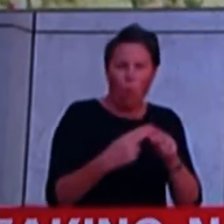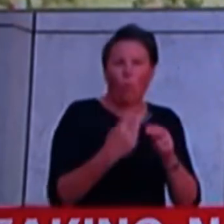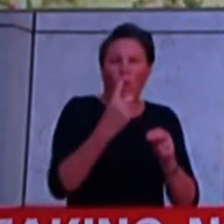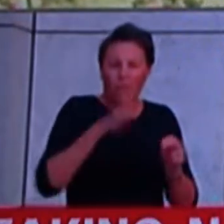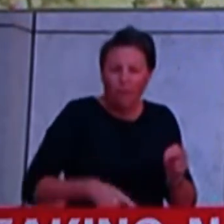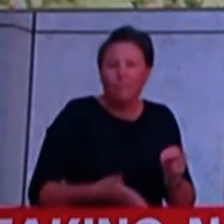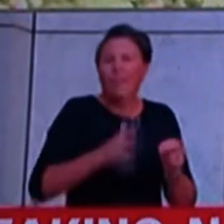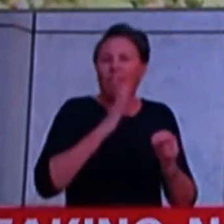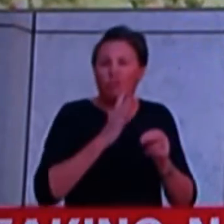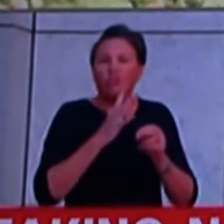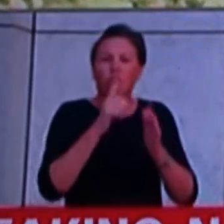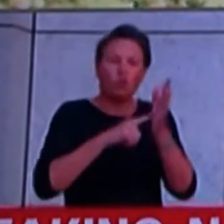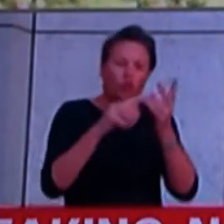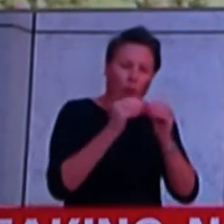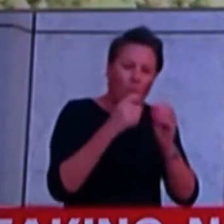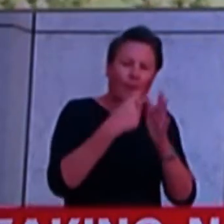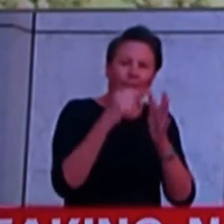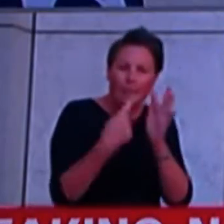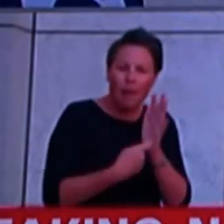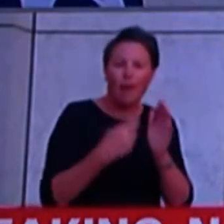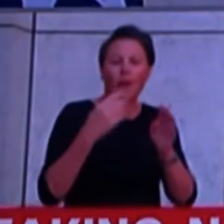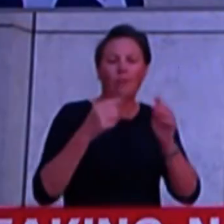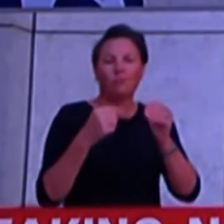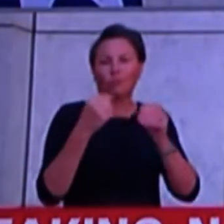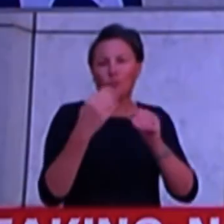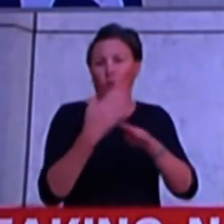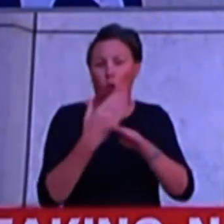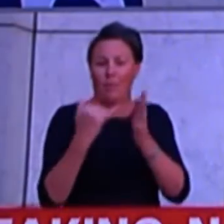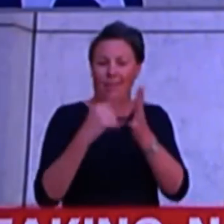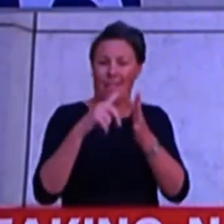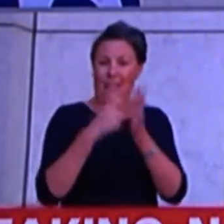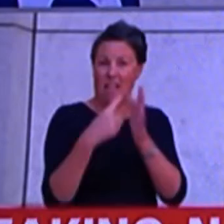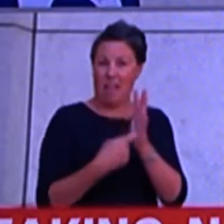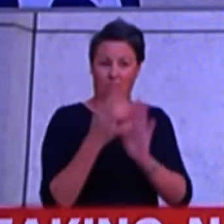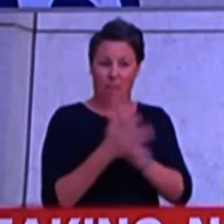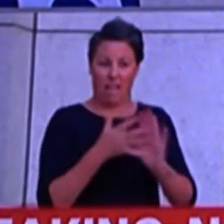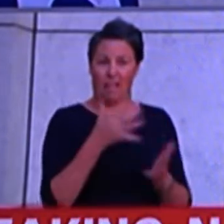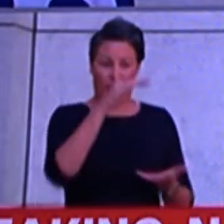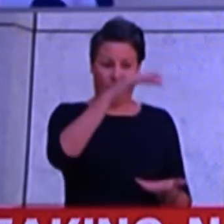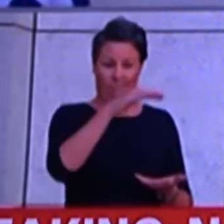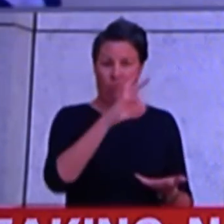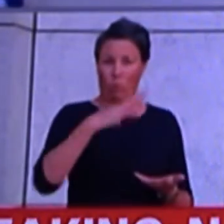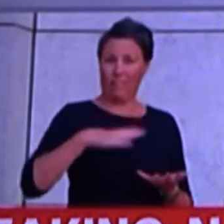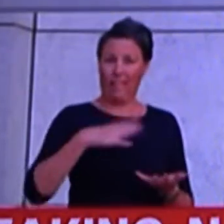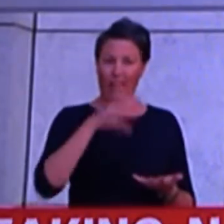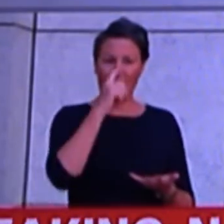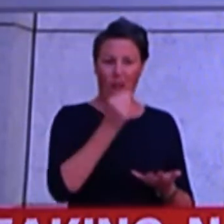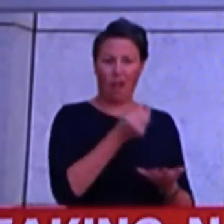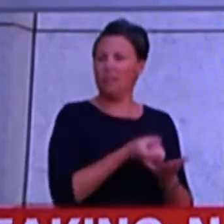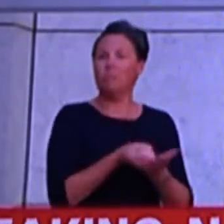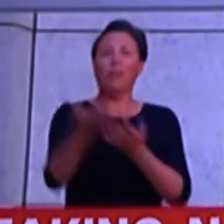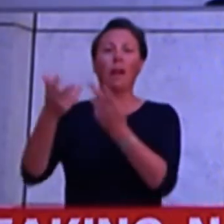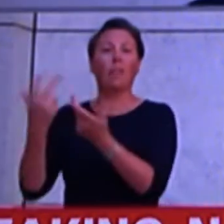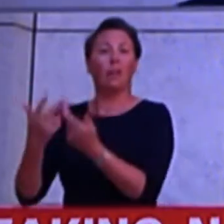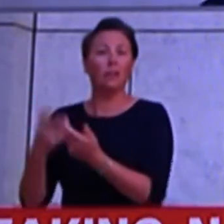take an edge off the cost of this in terms of budgetary terms? Well, we'll follow the estimates, and if there are estimates variations, then obviously we'll note those at the time. When